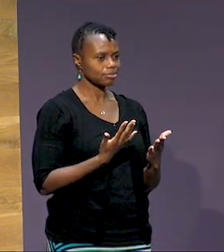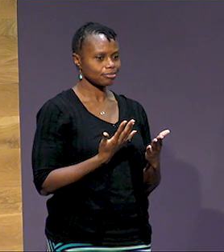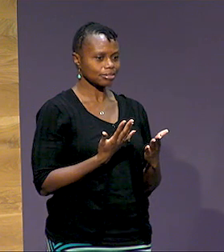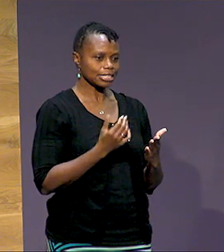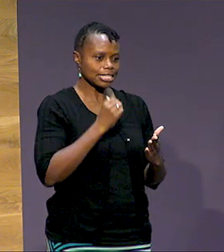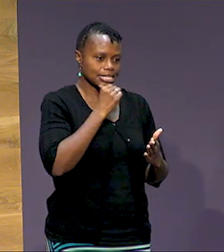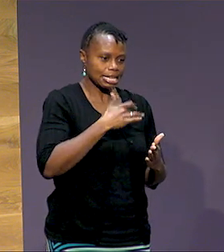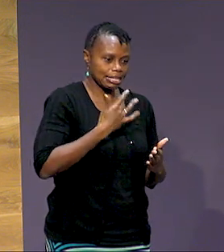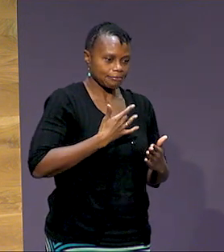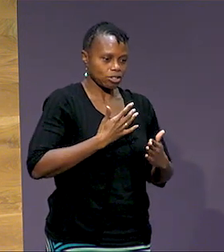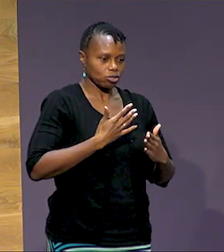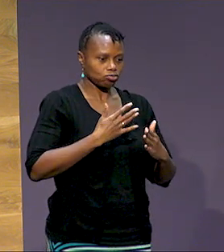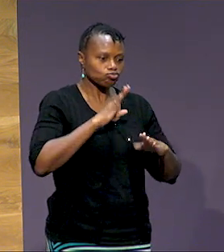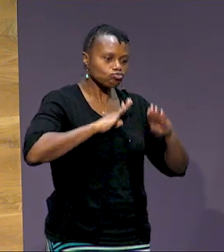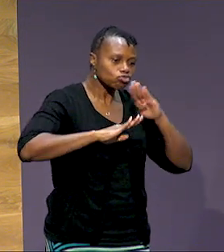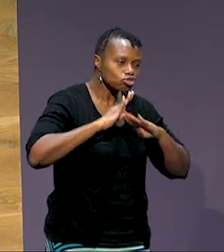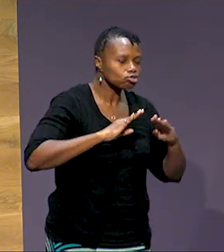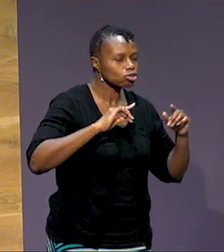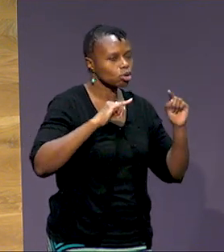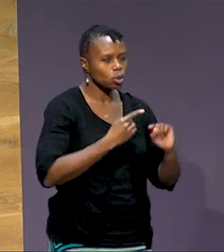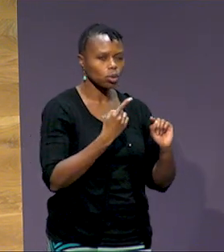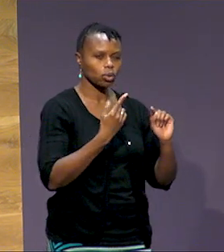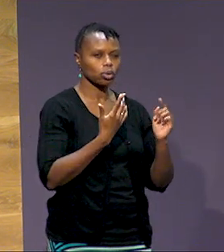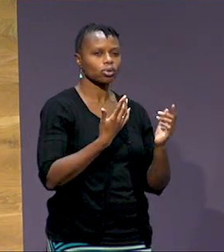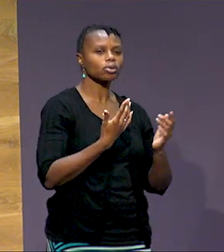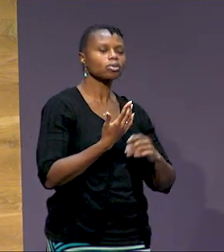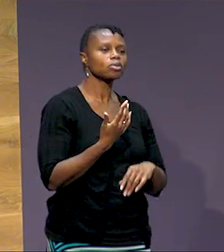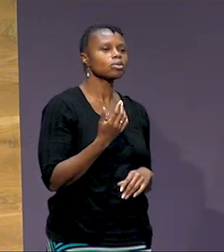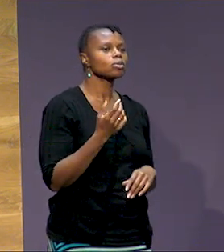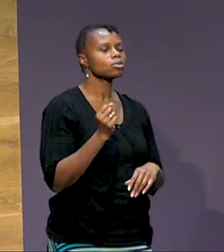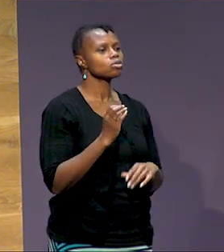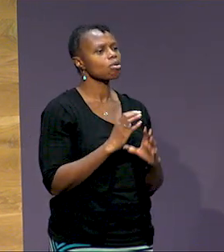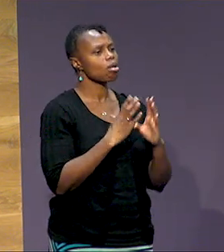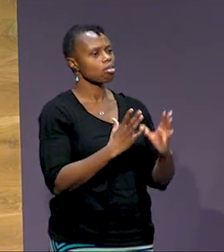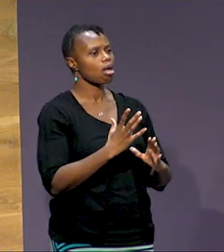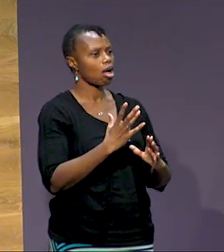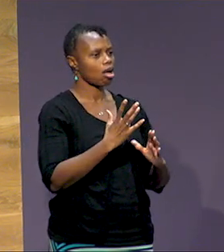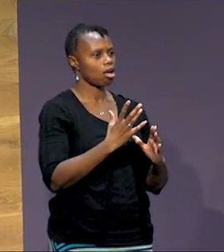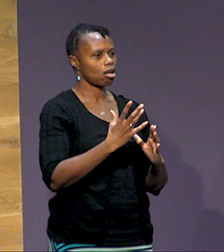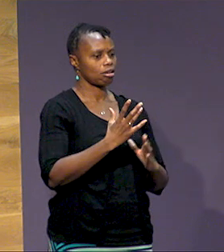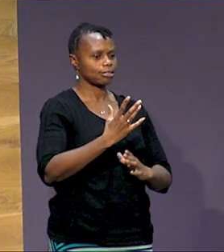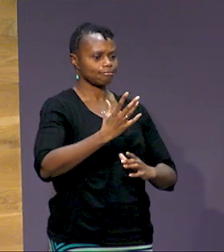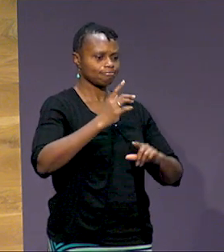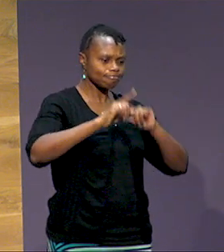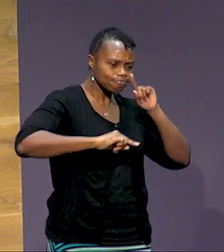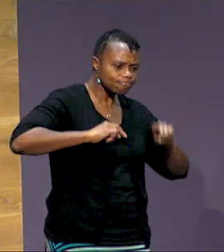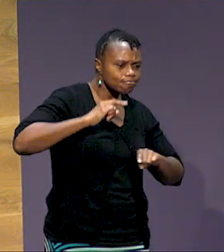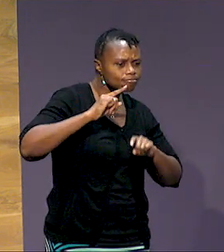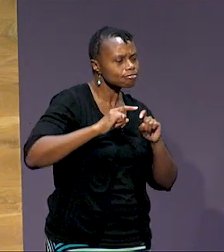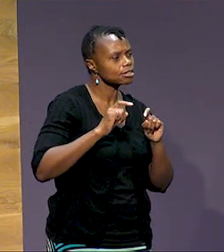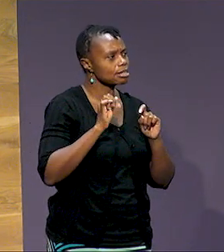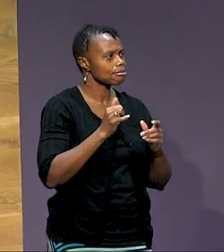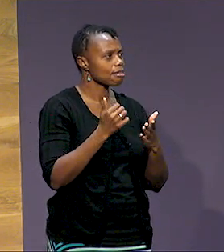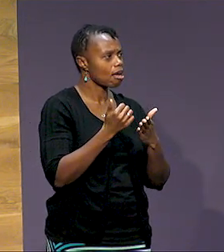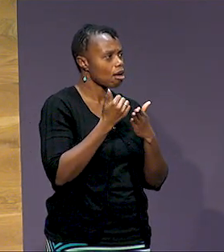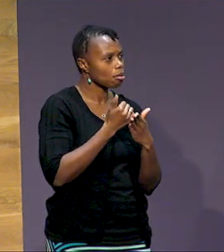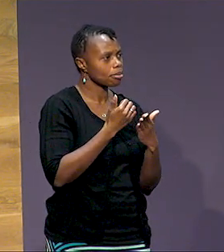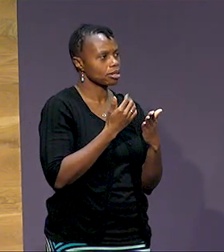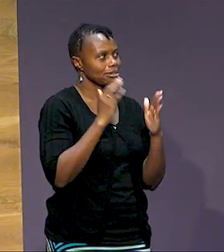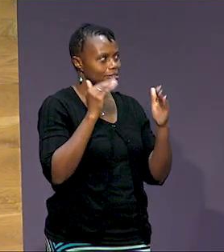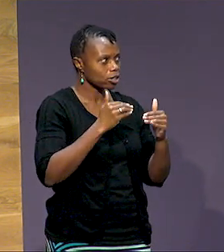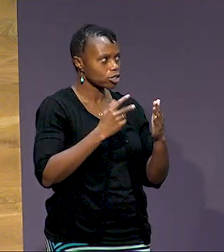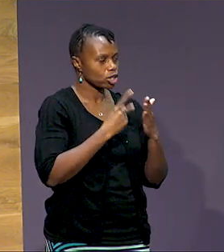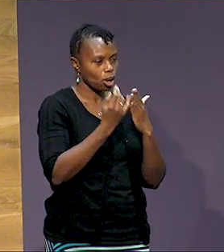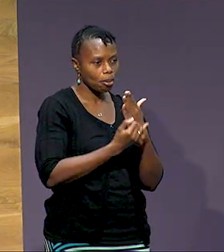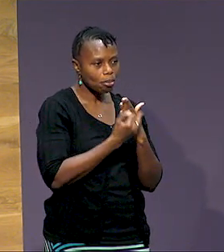and confusion and hurt and pain. And so a lot of those questions are what drove a lot of the projects. I did a couple of